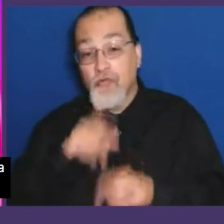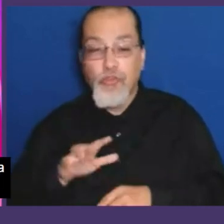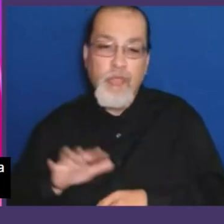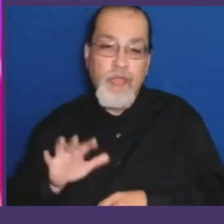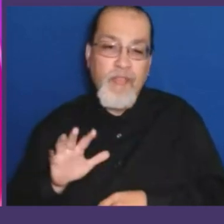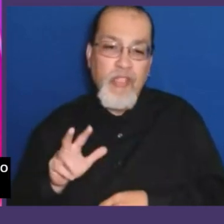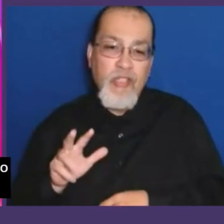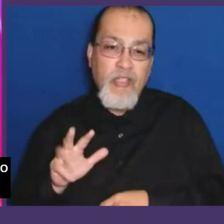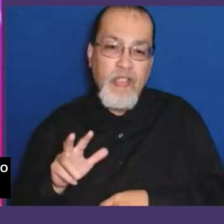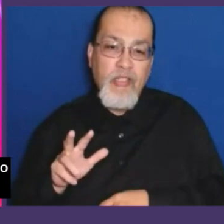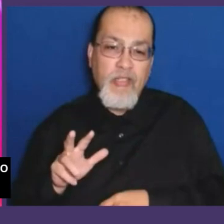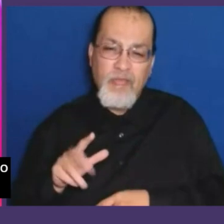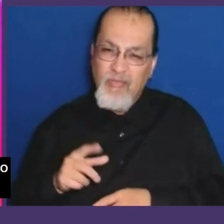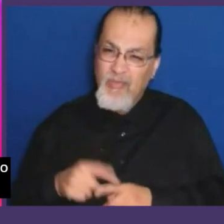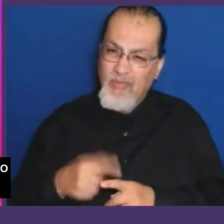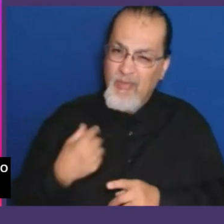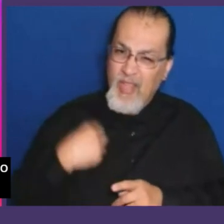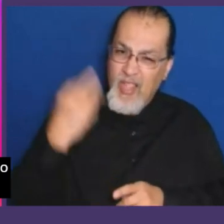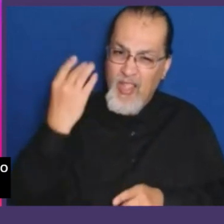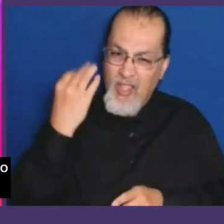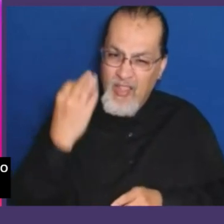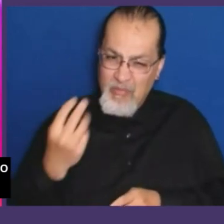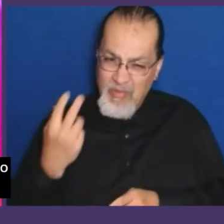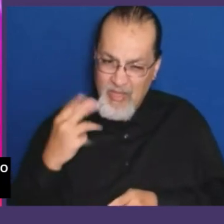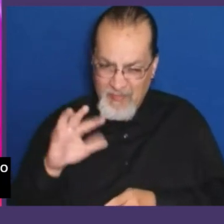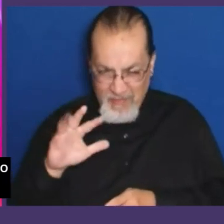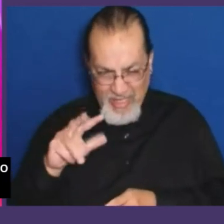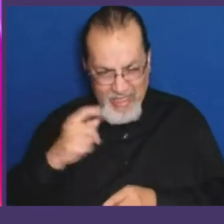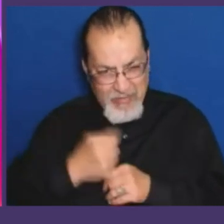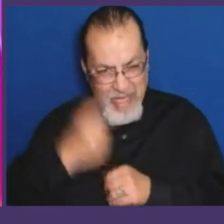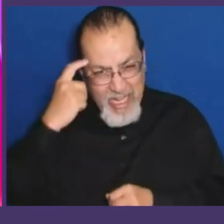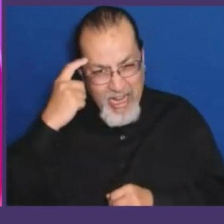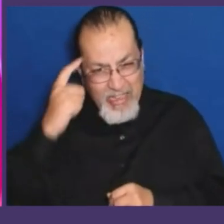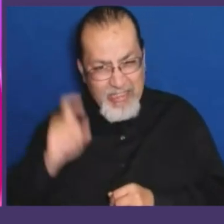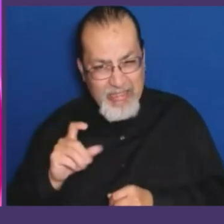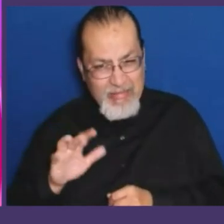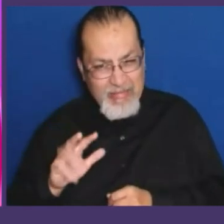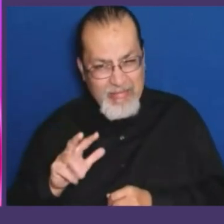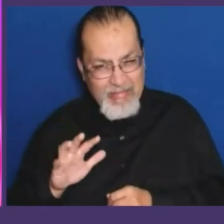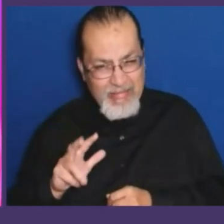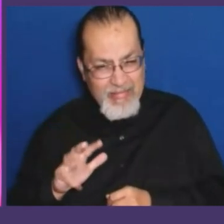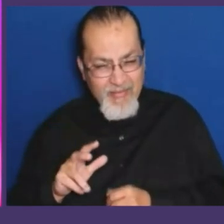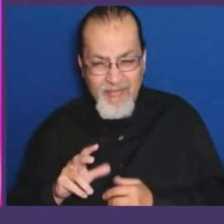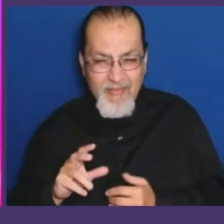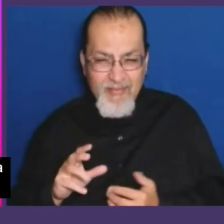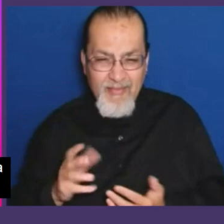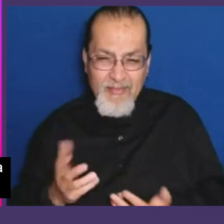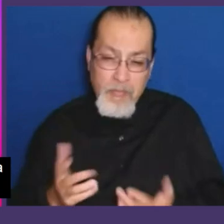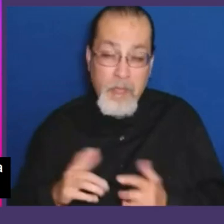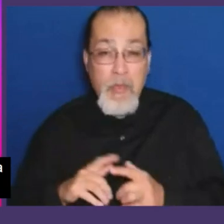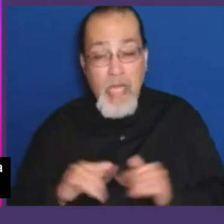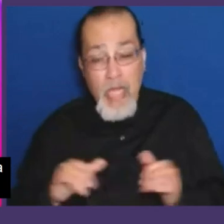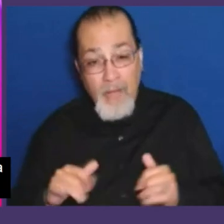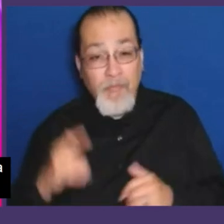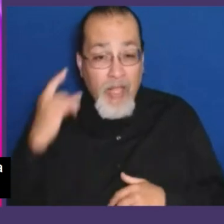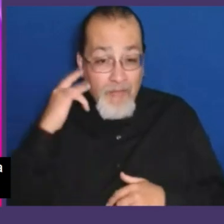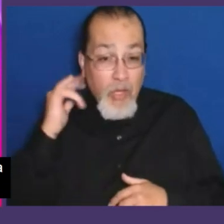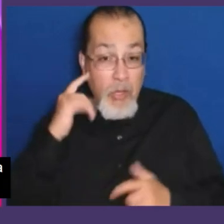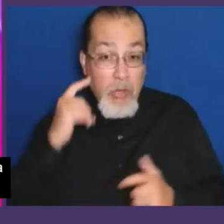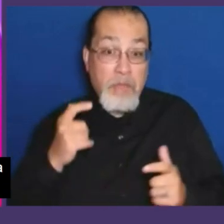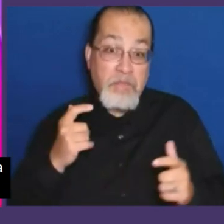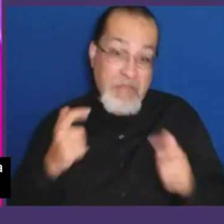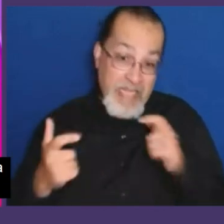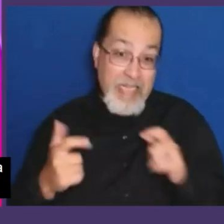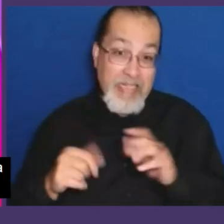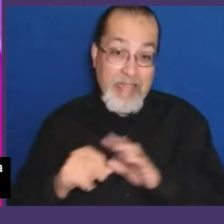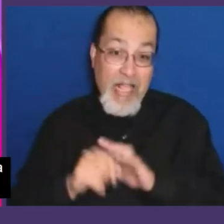sense? Well, that's quite a large fraction, but then California is the most populous state, so maybe that looks okay. So then I have all the information I might need,